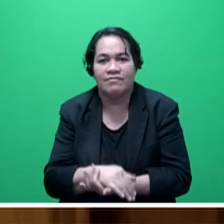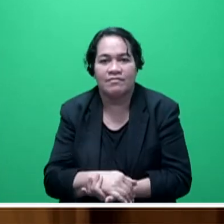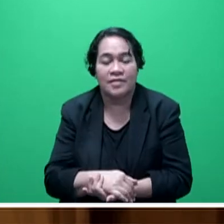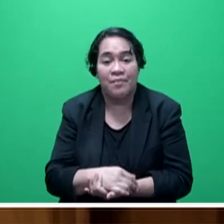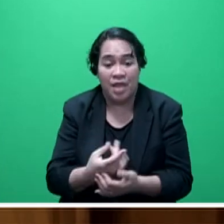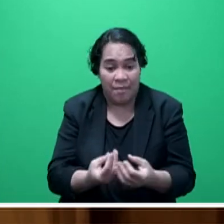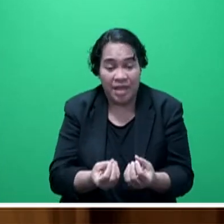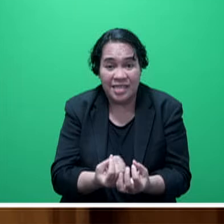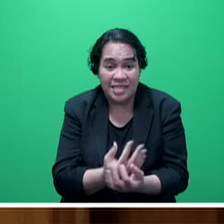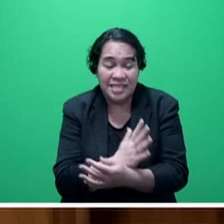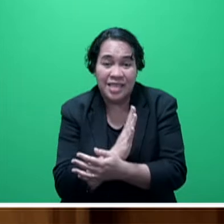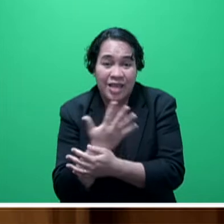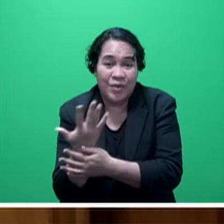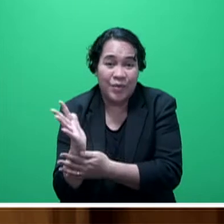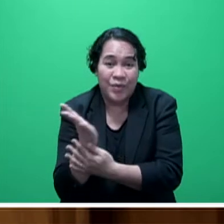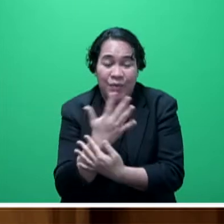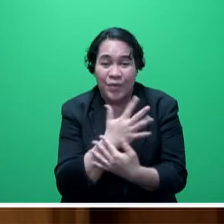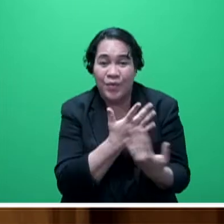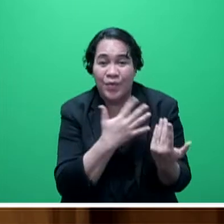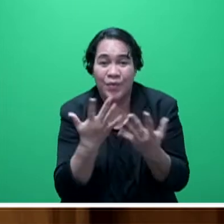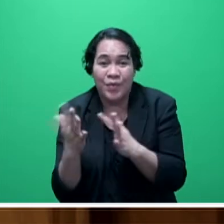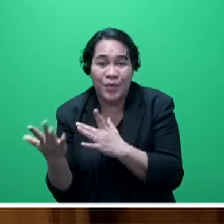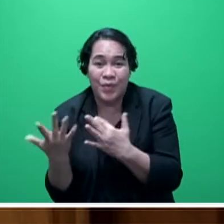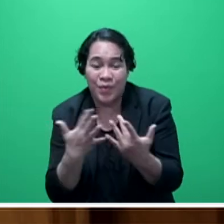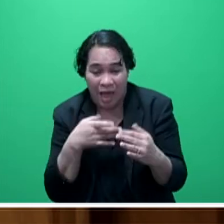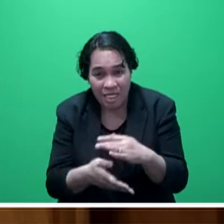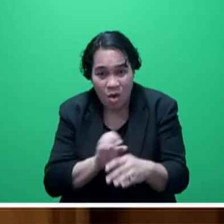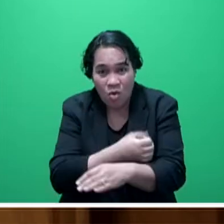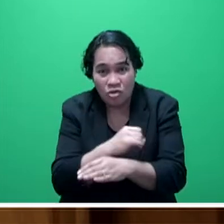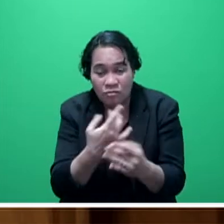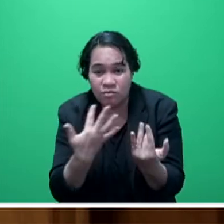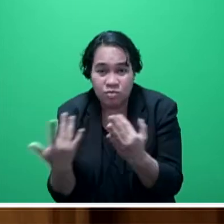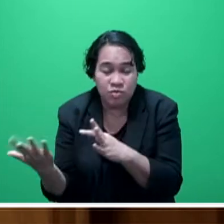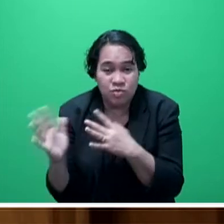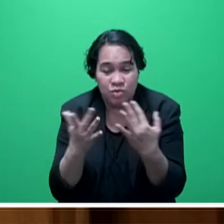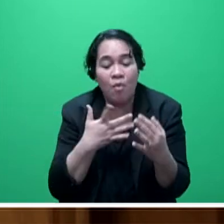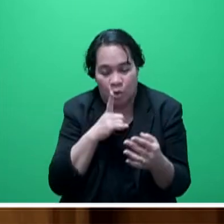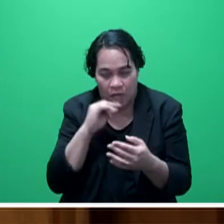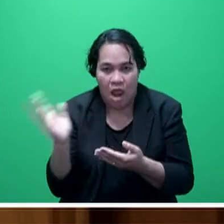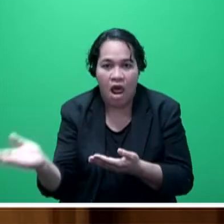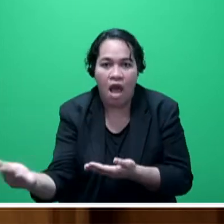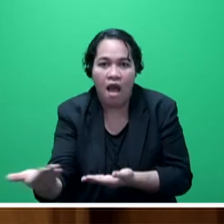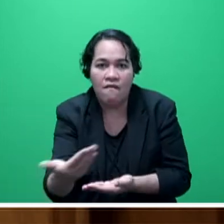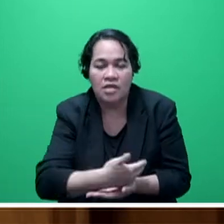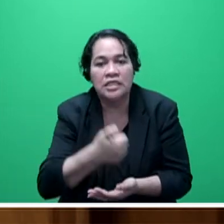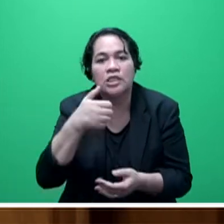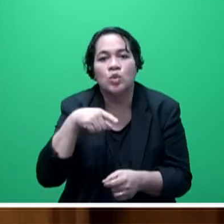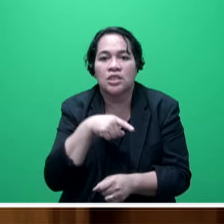Seaweed provides quick economic opportunities for rural communities as it can be harvested within 6